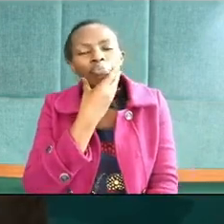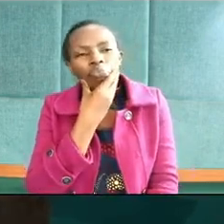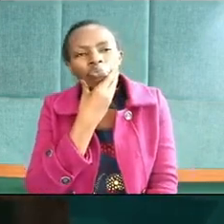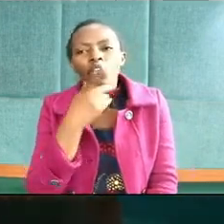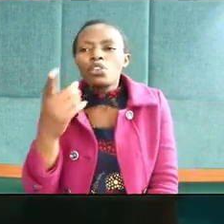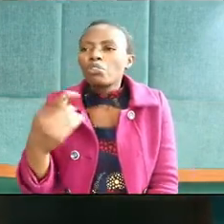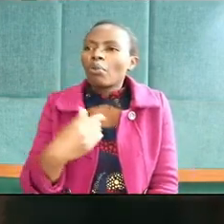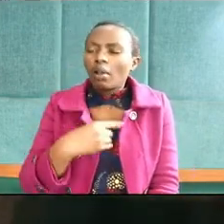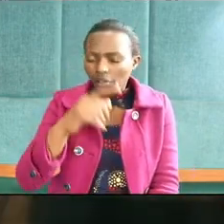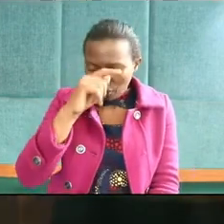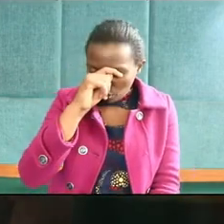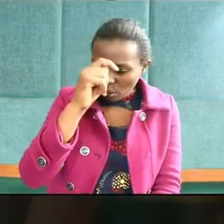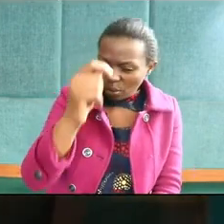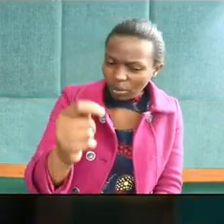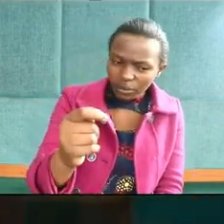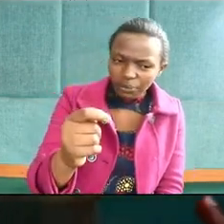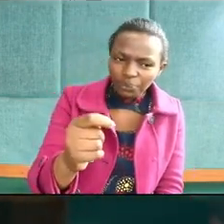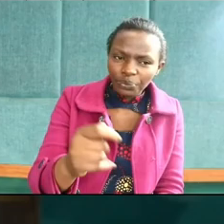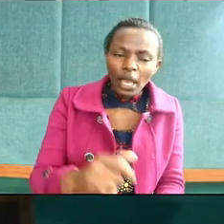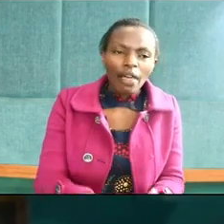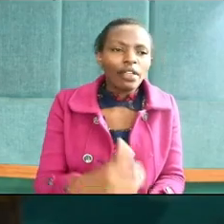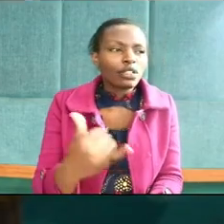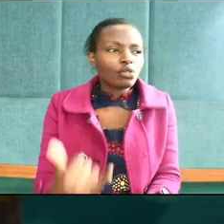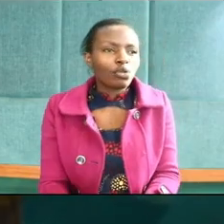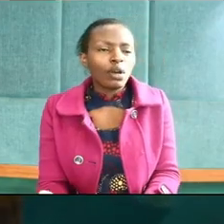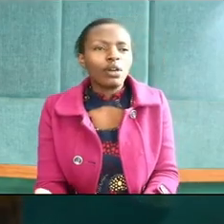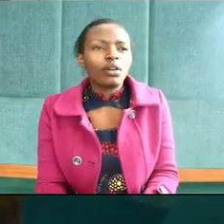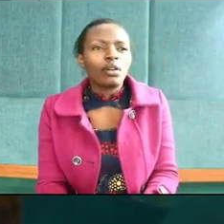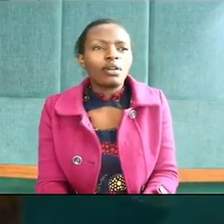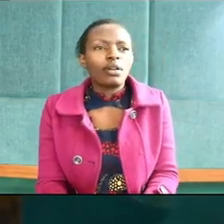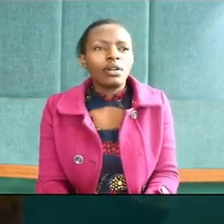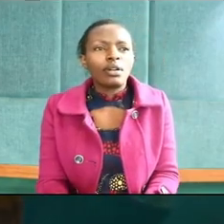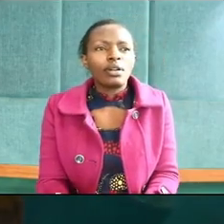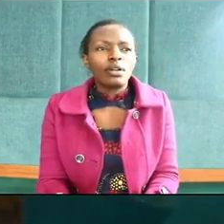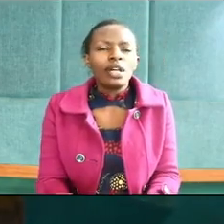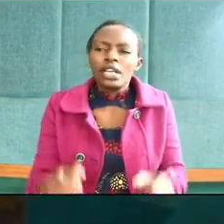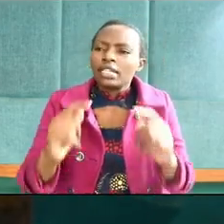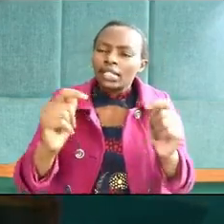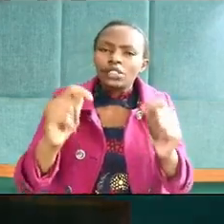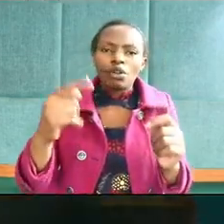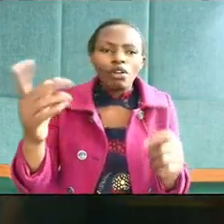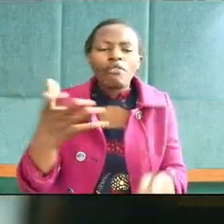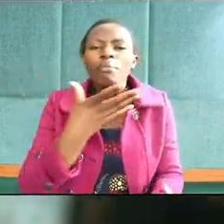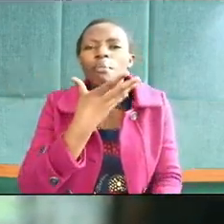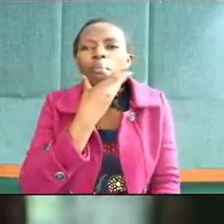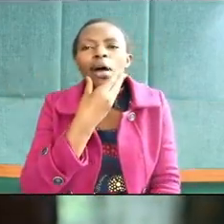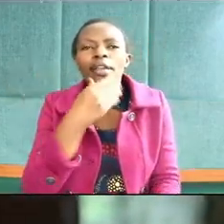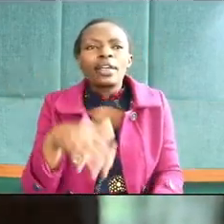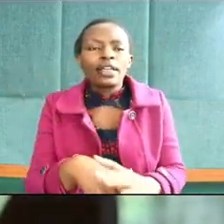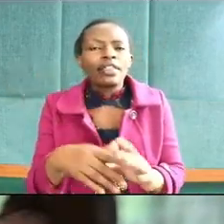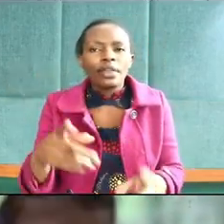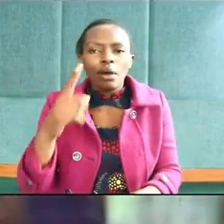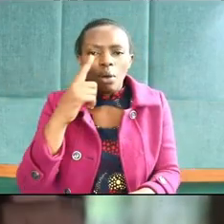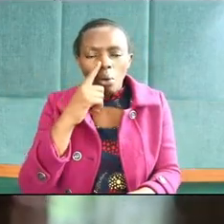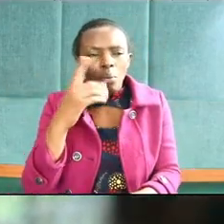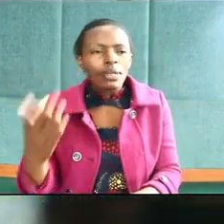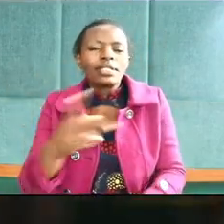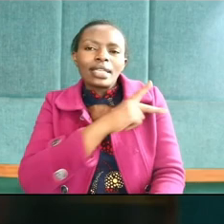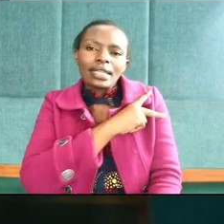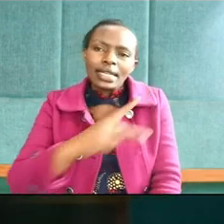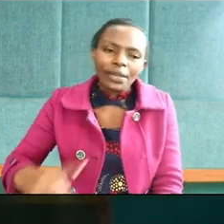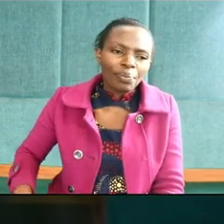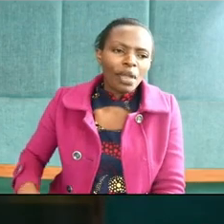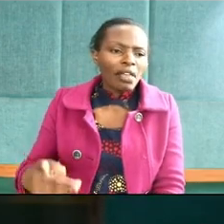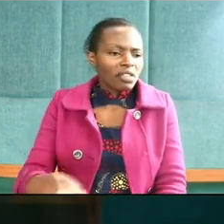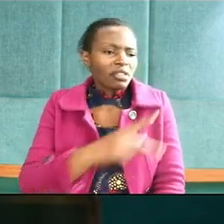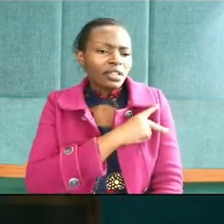got to own up. That is why the title of any man in a home, he is the king. And the king must